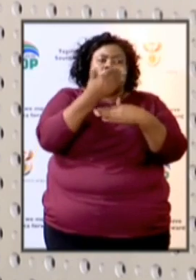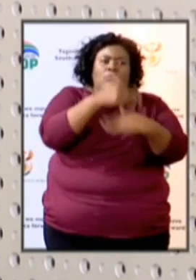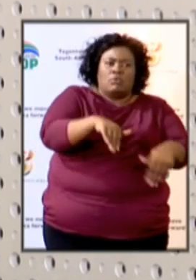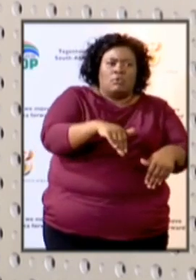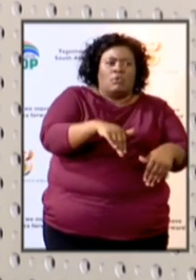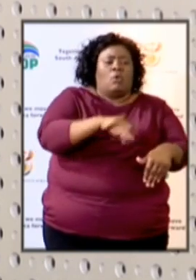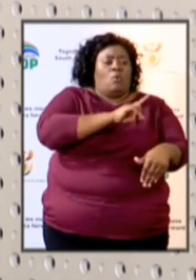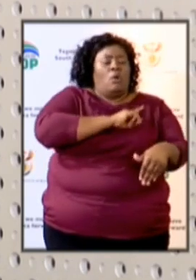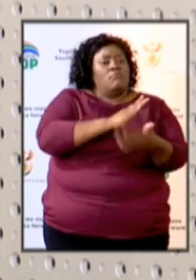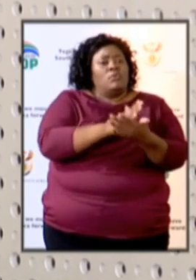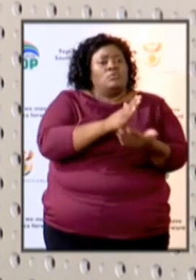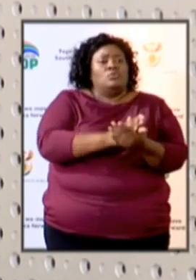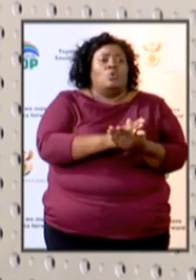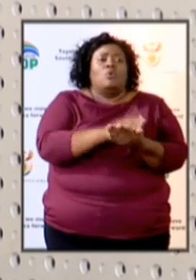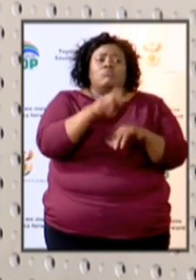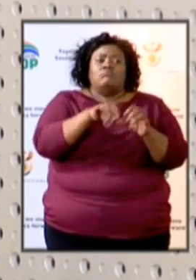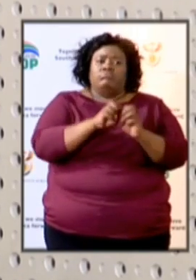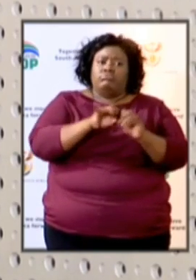ukusizakala.